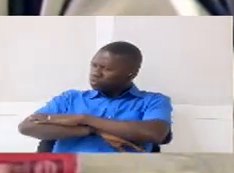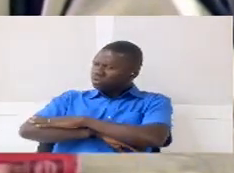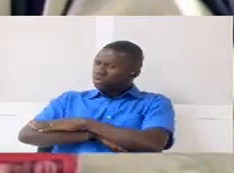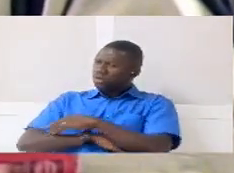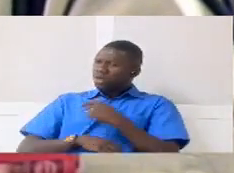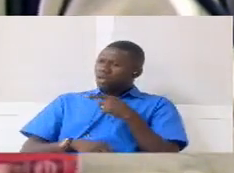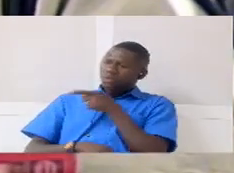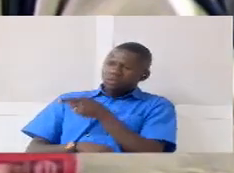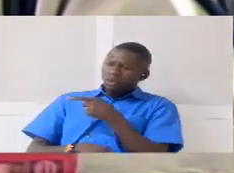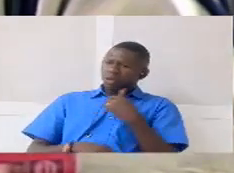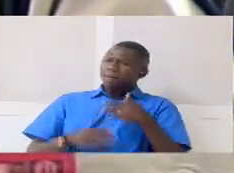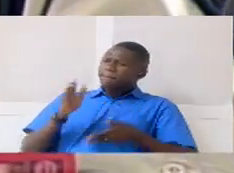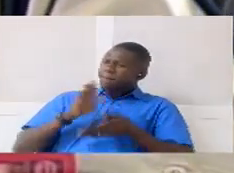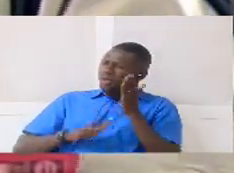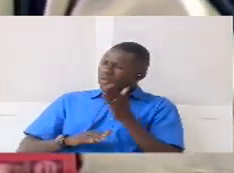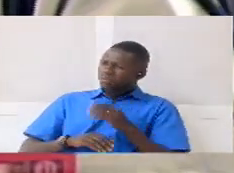Those that passed,